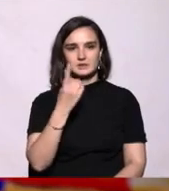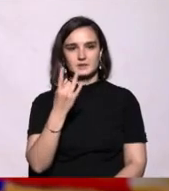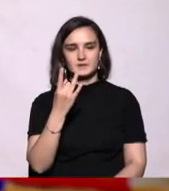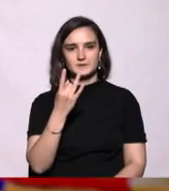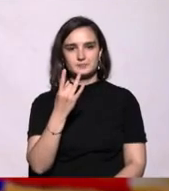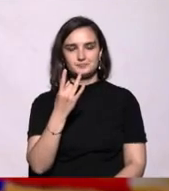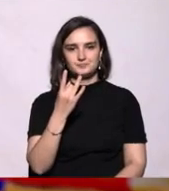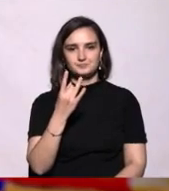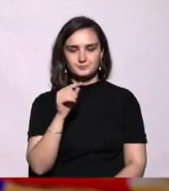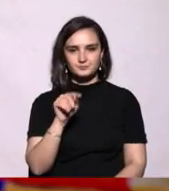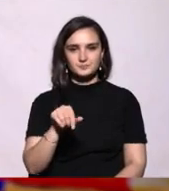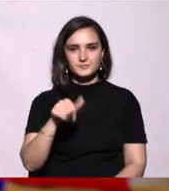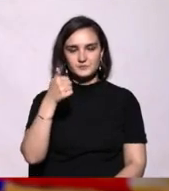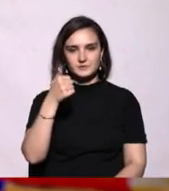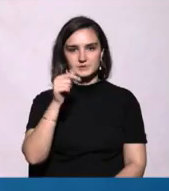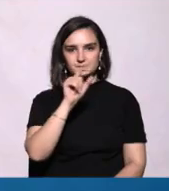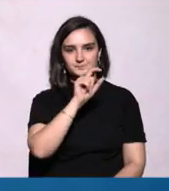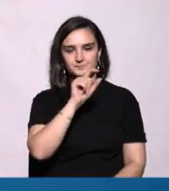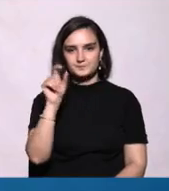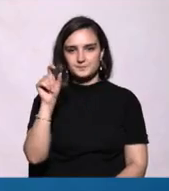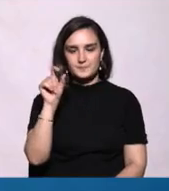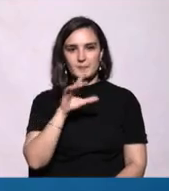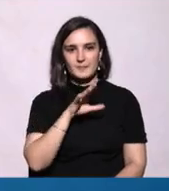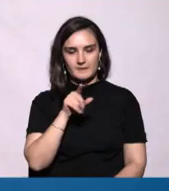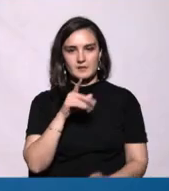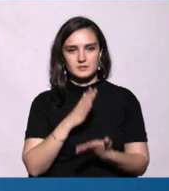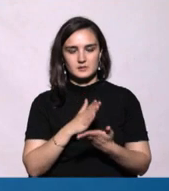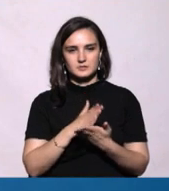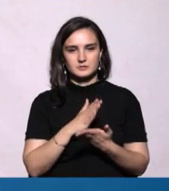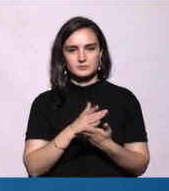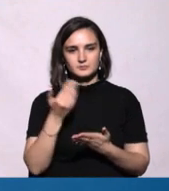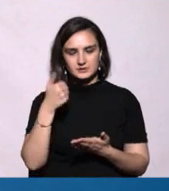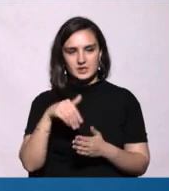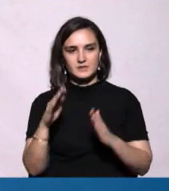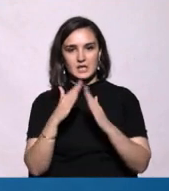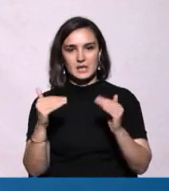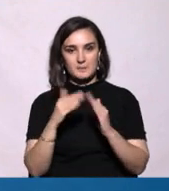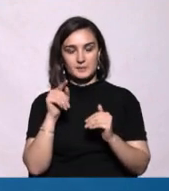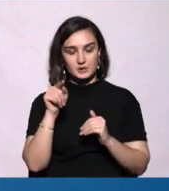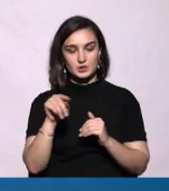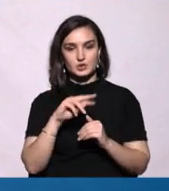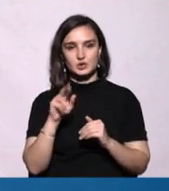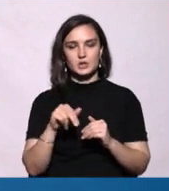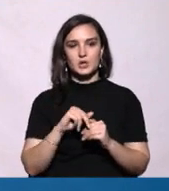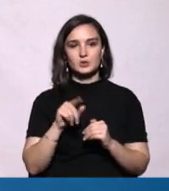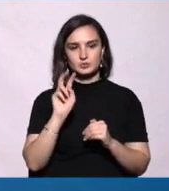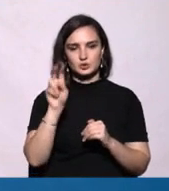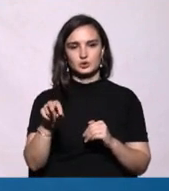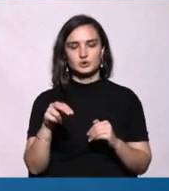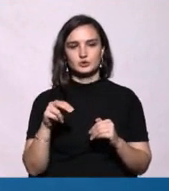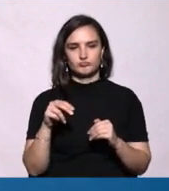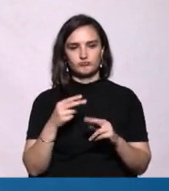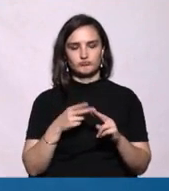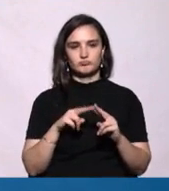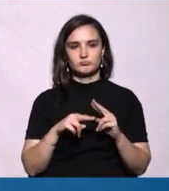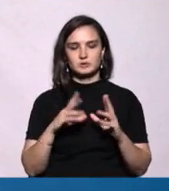So, in the first column was to go camping and to go to the gym.